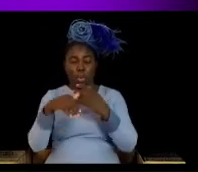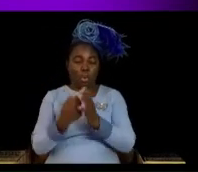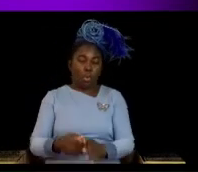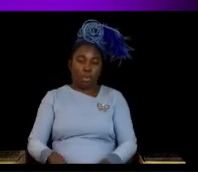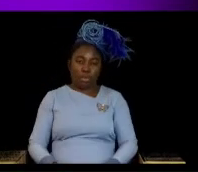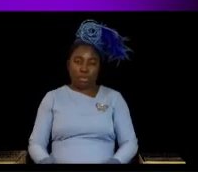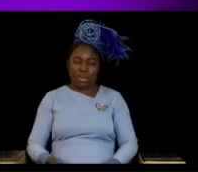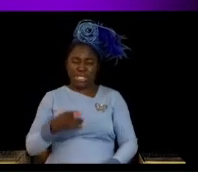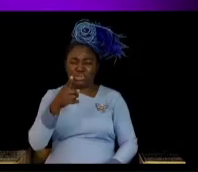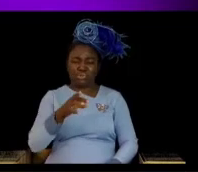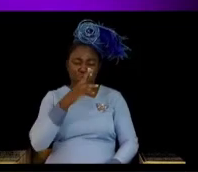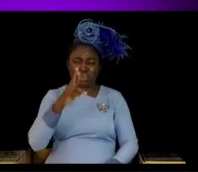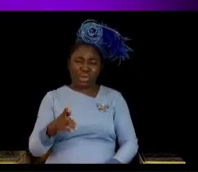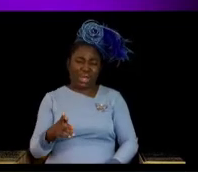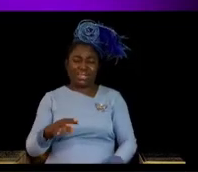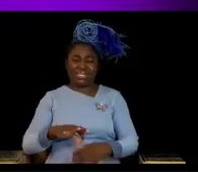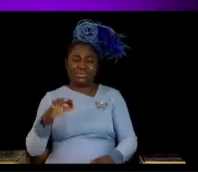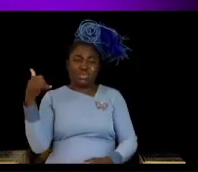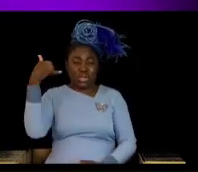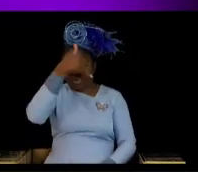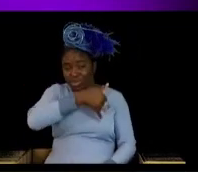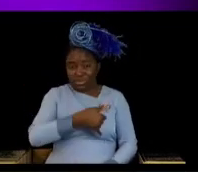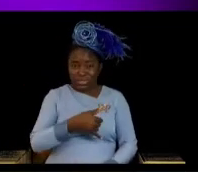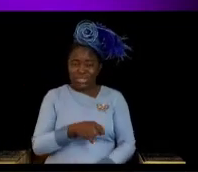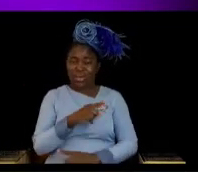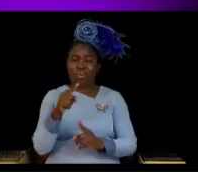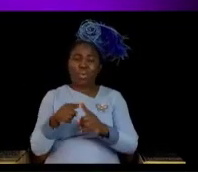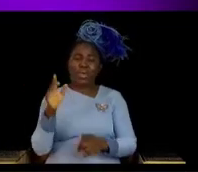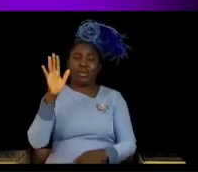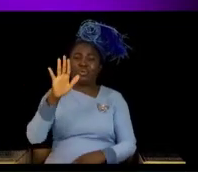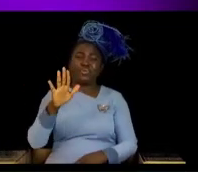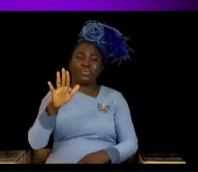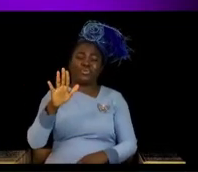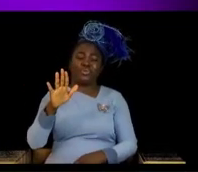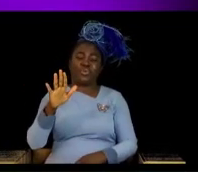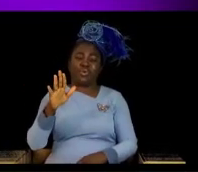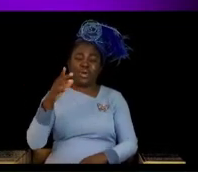spiritual dunce when your dream life is just nightmares.